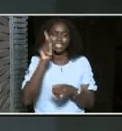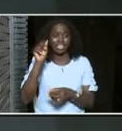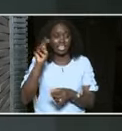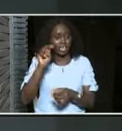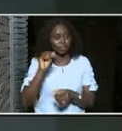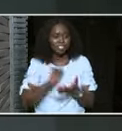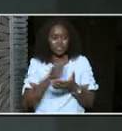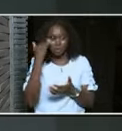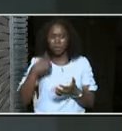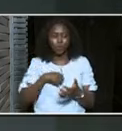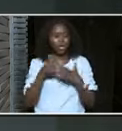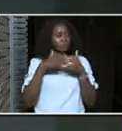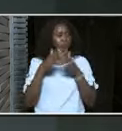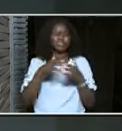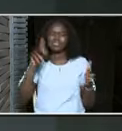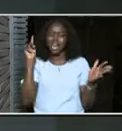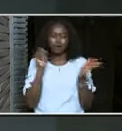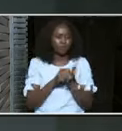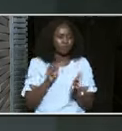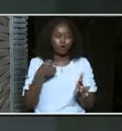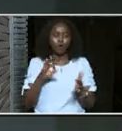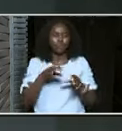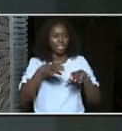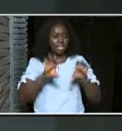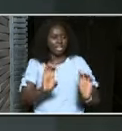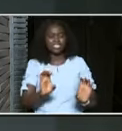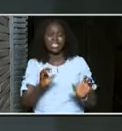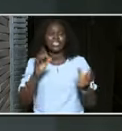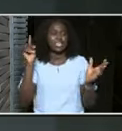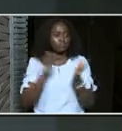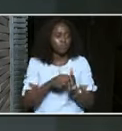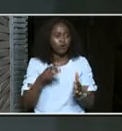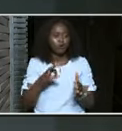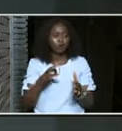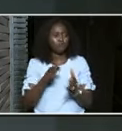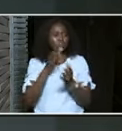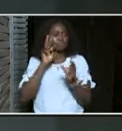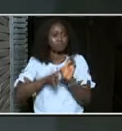classrooms. That's why we provided thousands of furniture. We provided